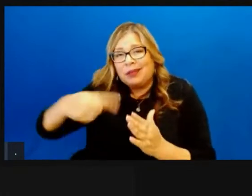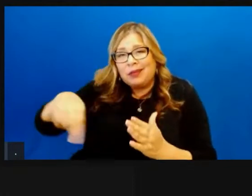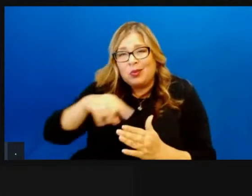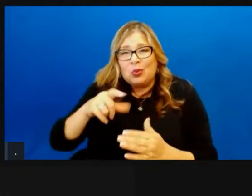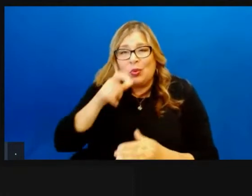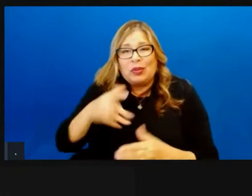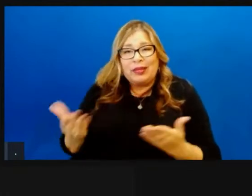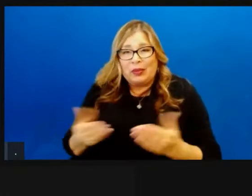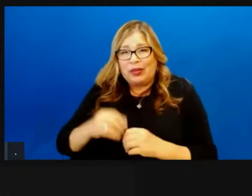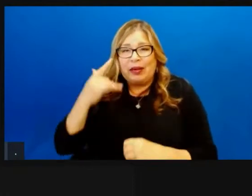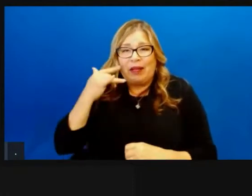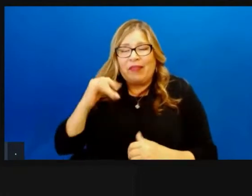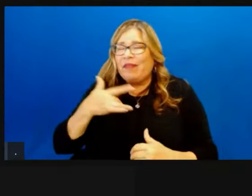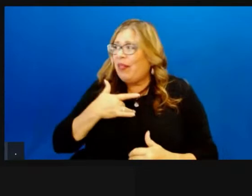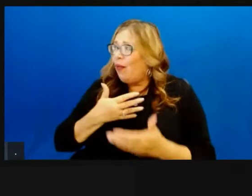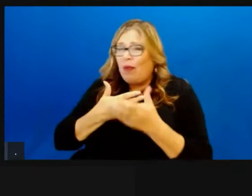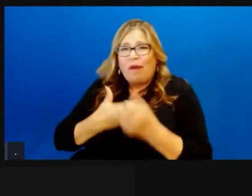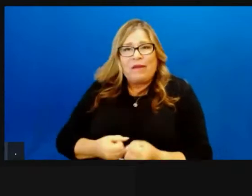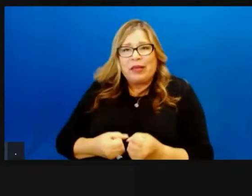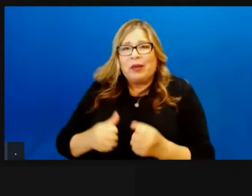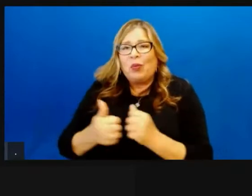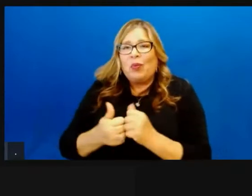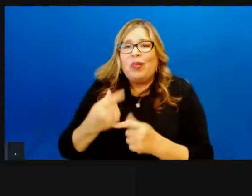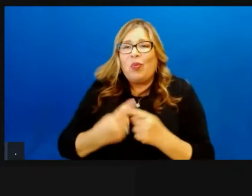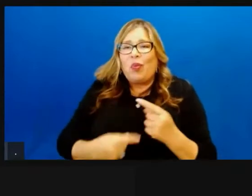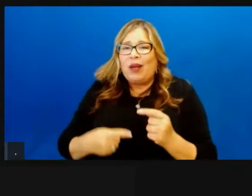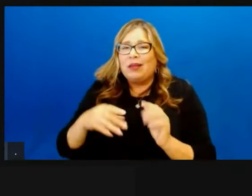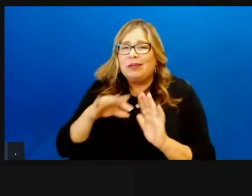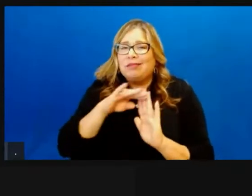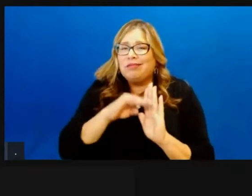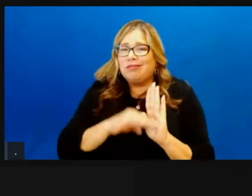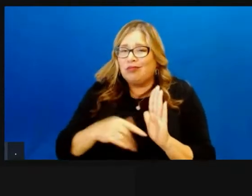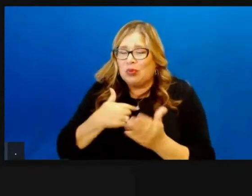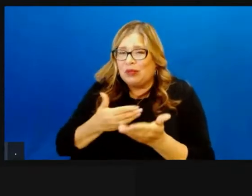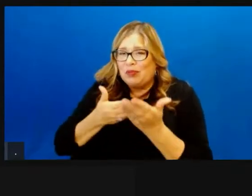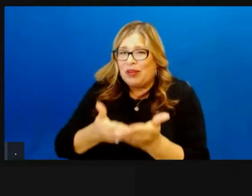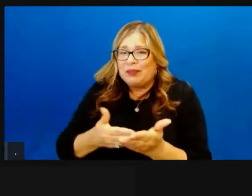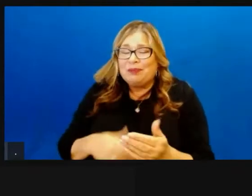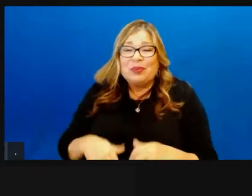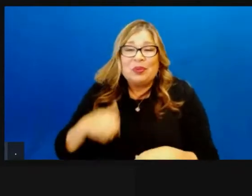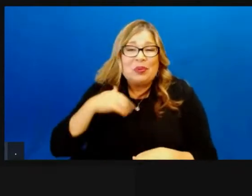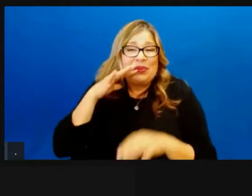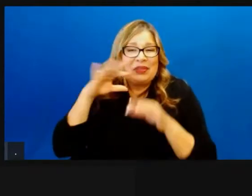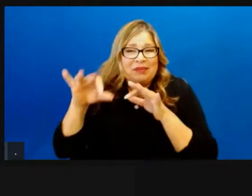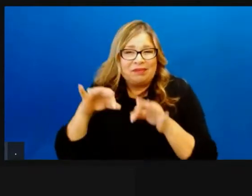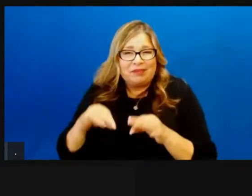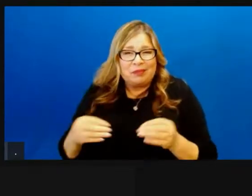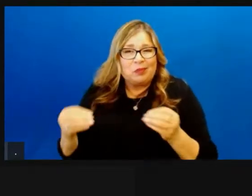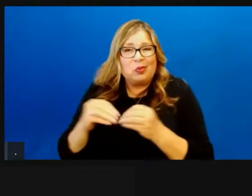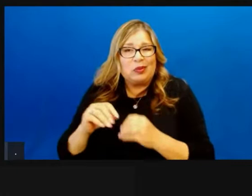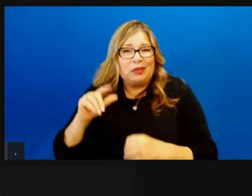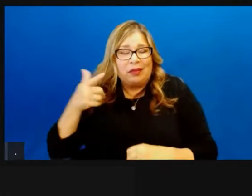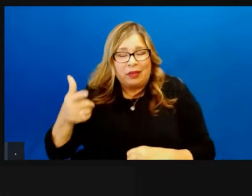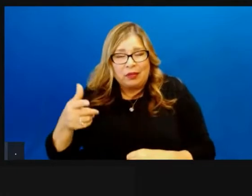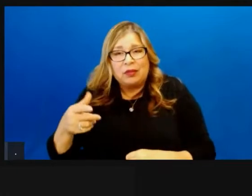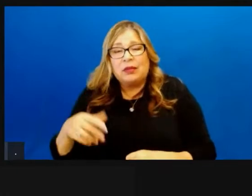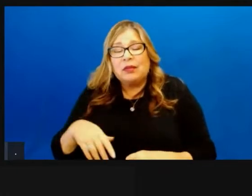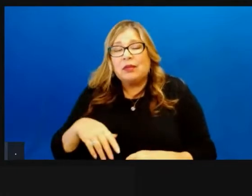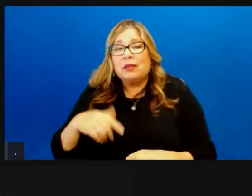But more on that later. We're certainly interested in supporting the state to continue to move